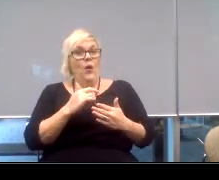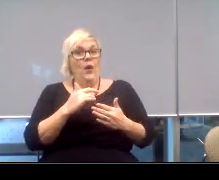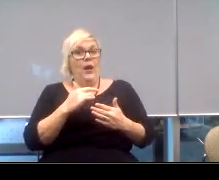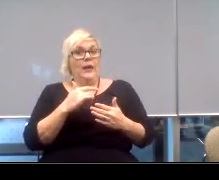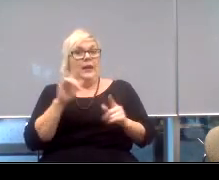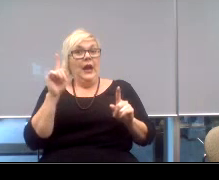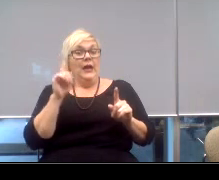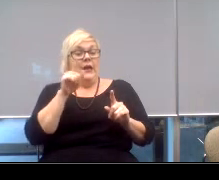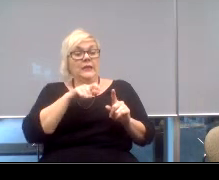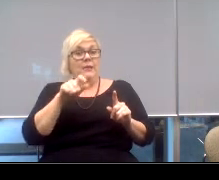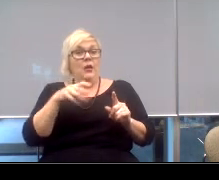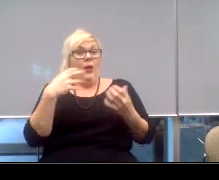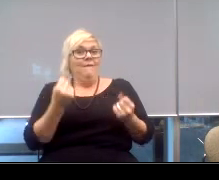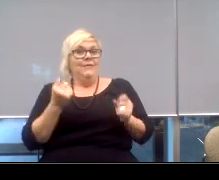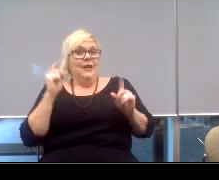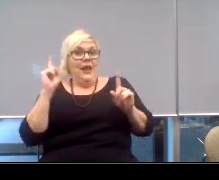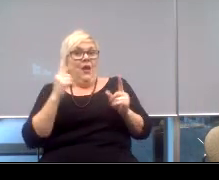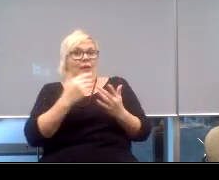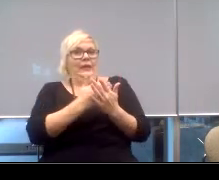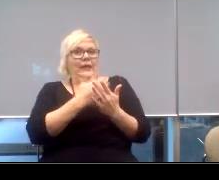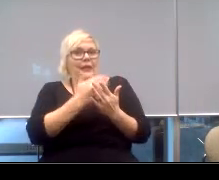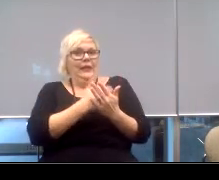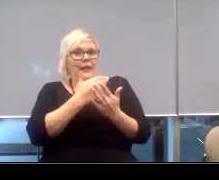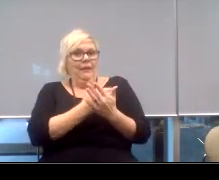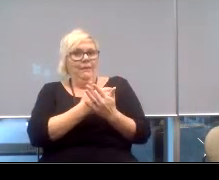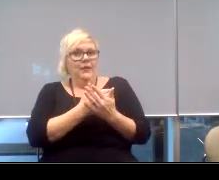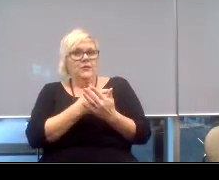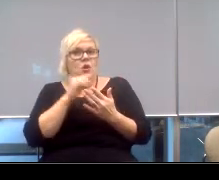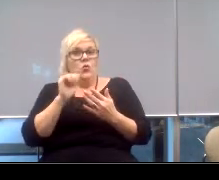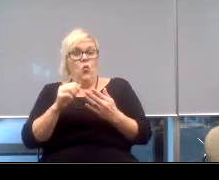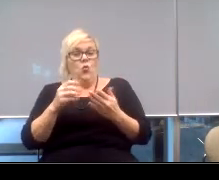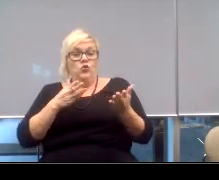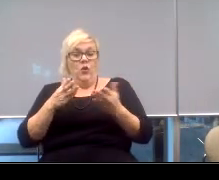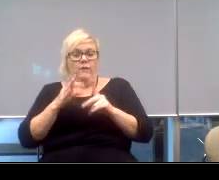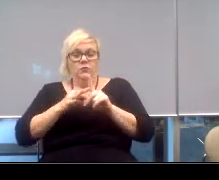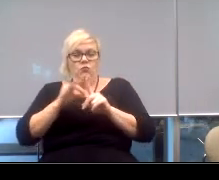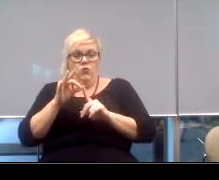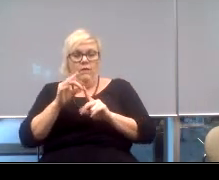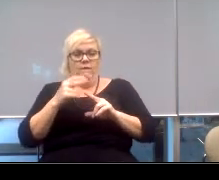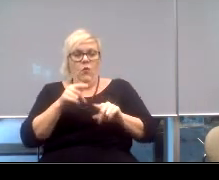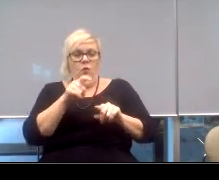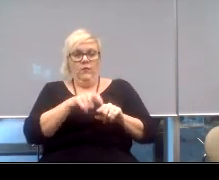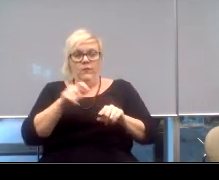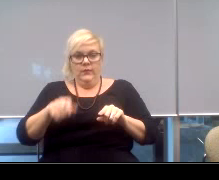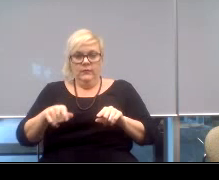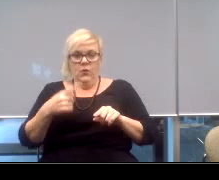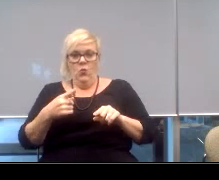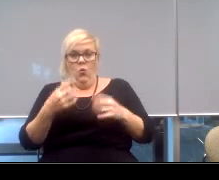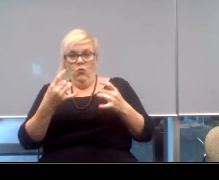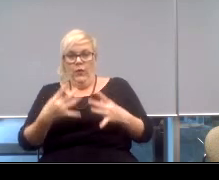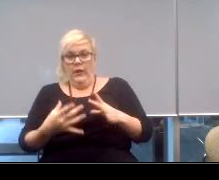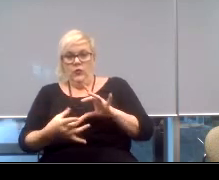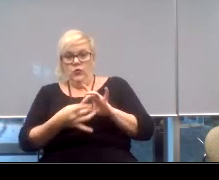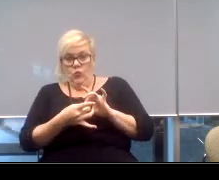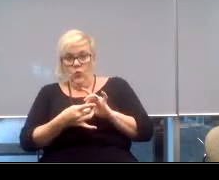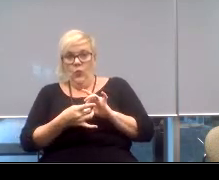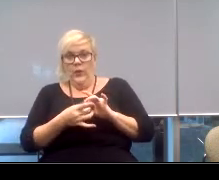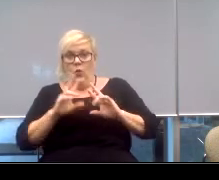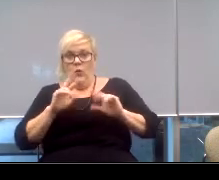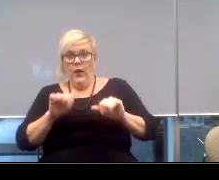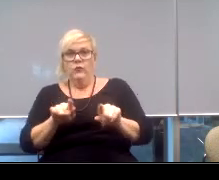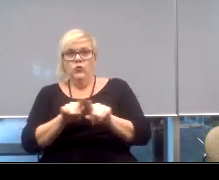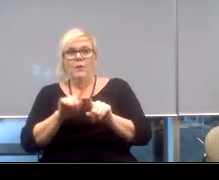attract new ones. So investing in building better service to existing customers makes good business sense.